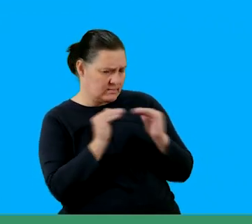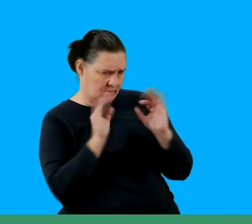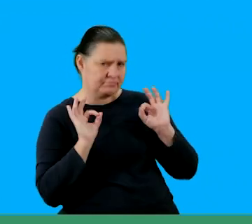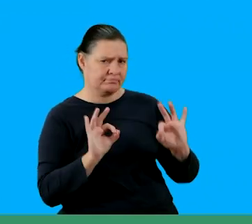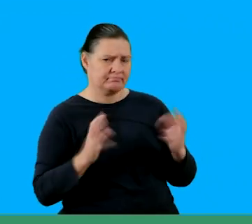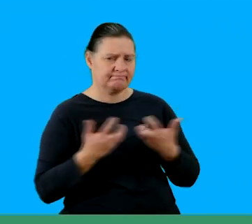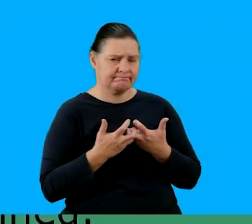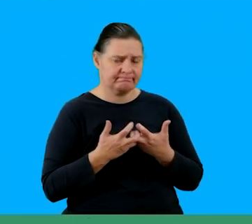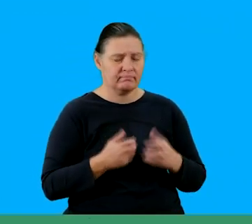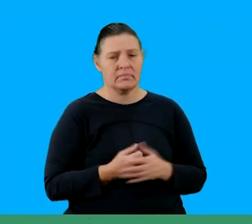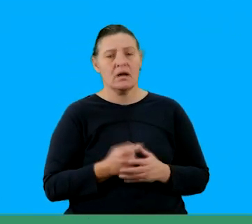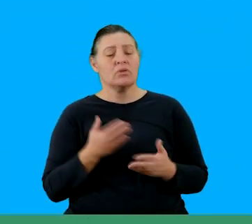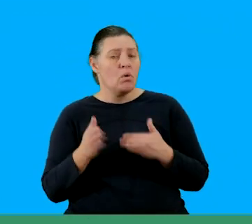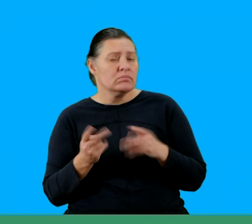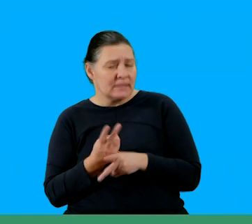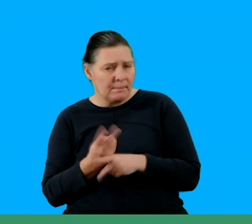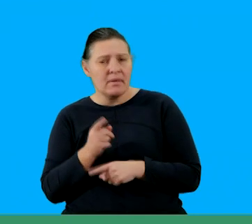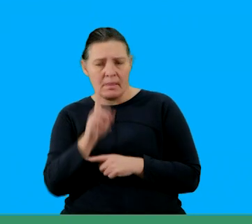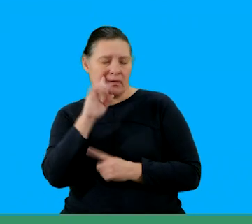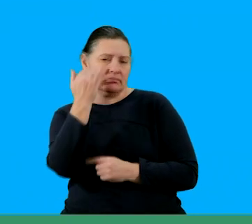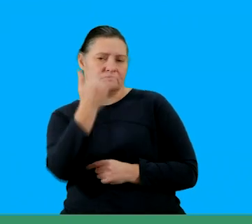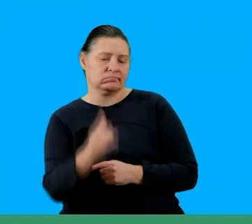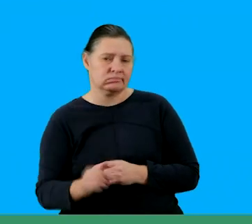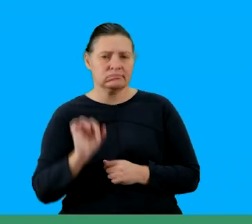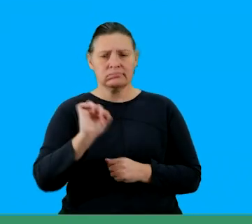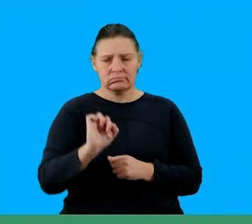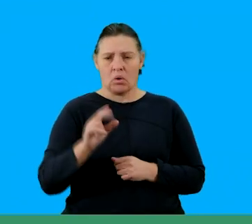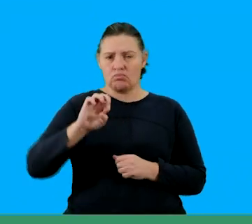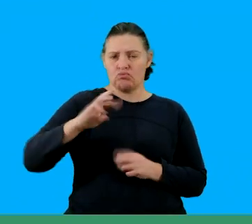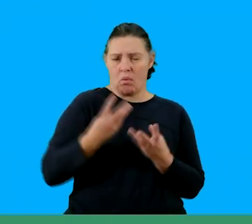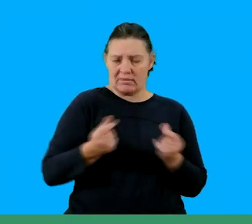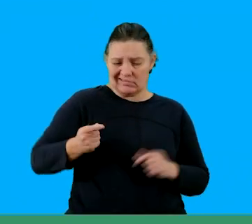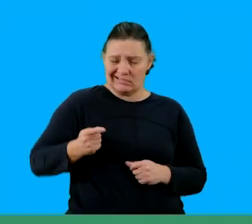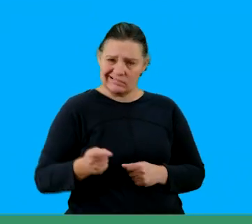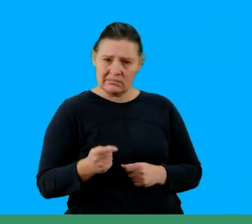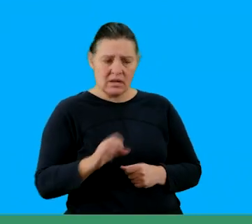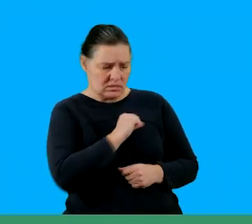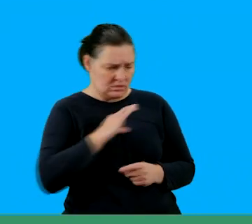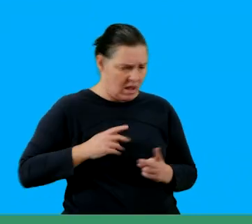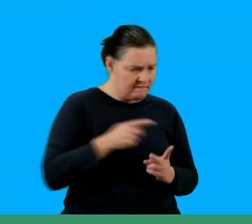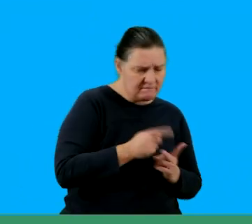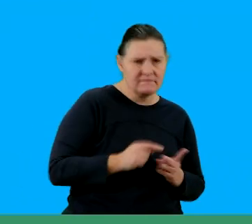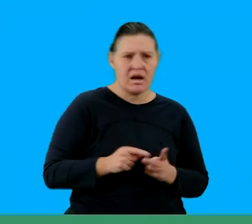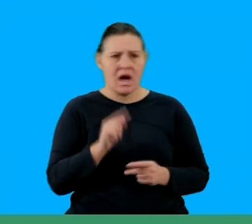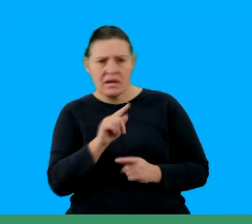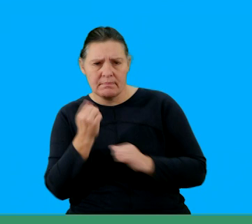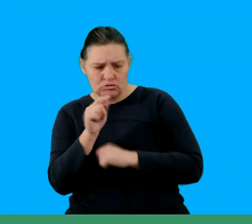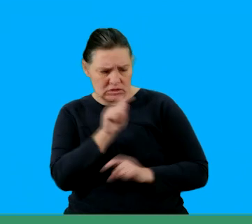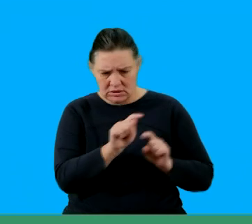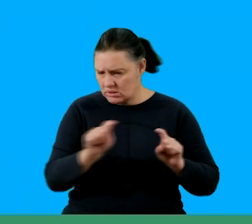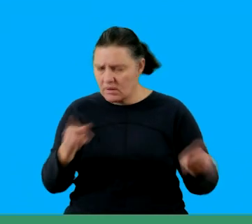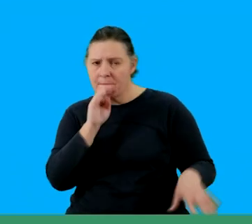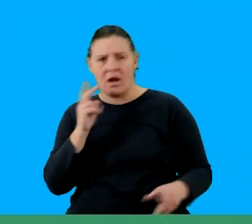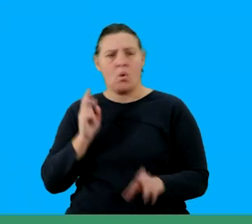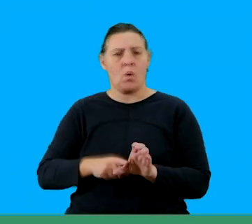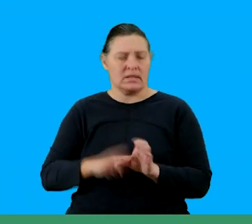standards. Moreover, they also have to check their raw materials, employees, and machinery to ensure that